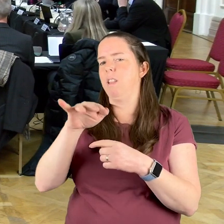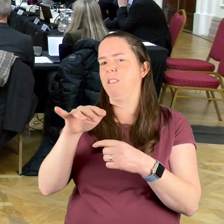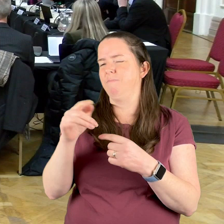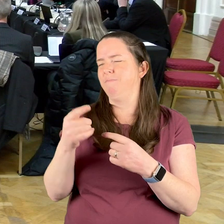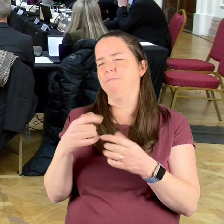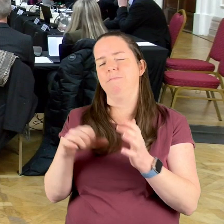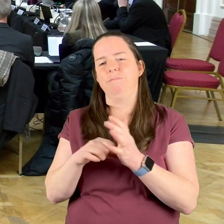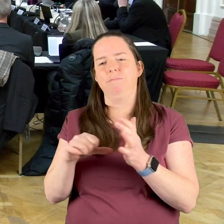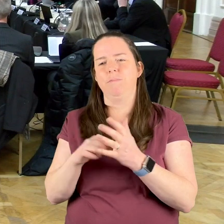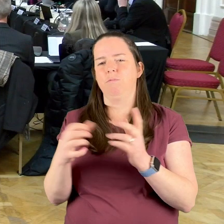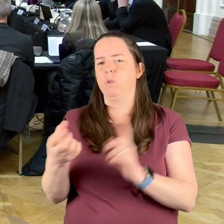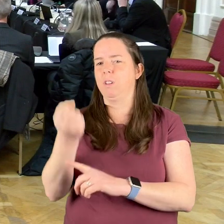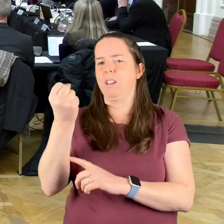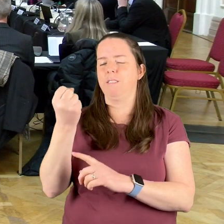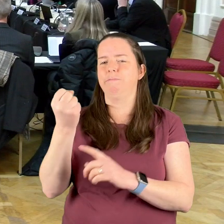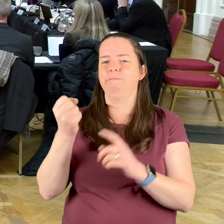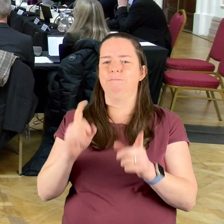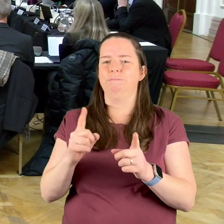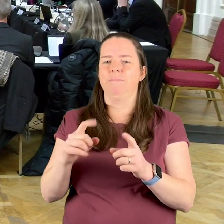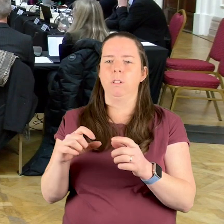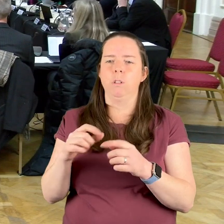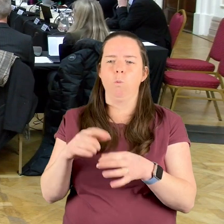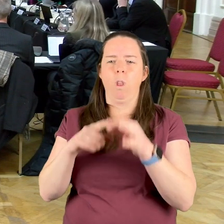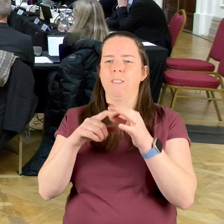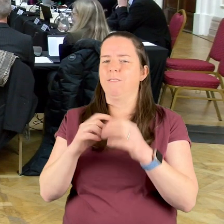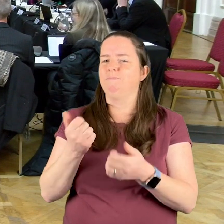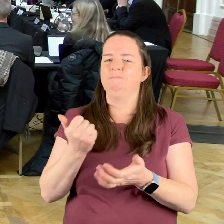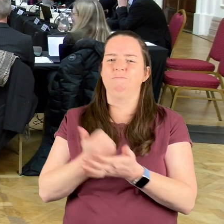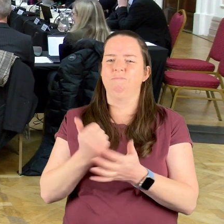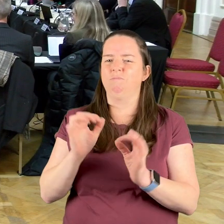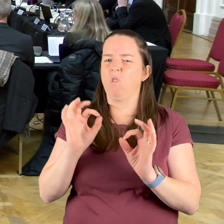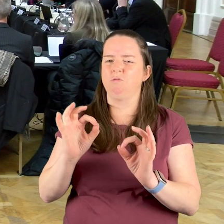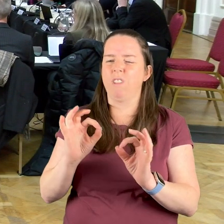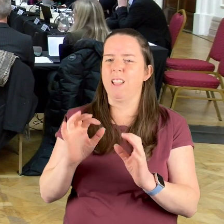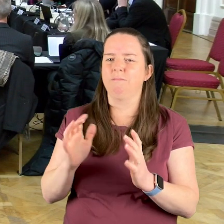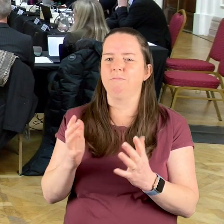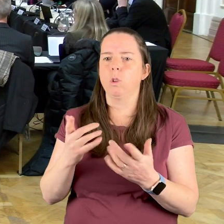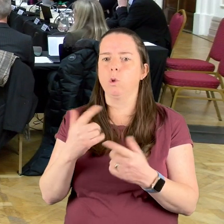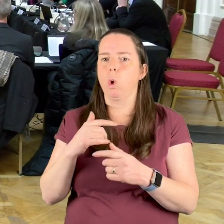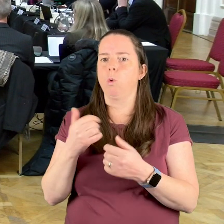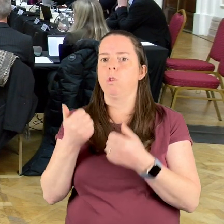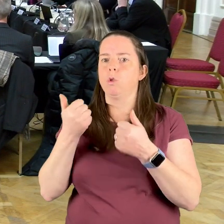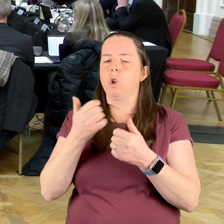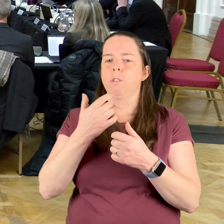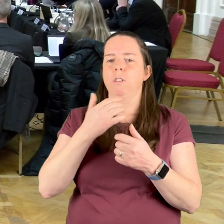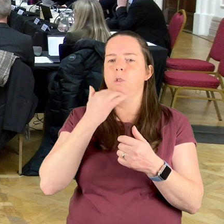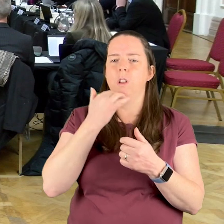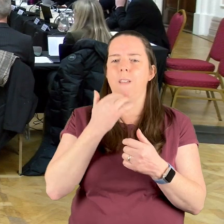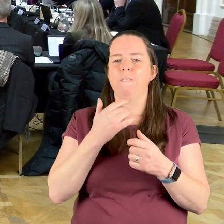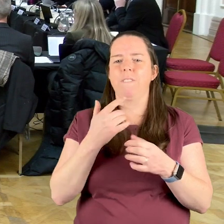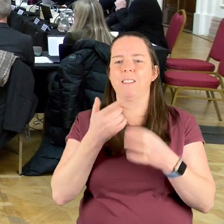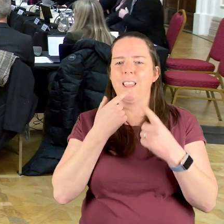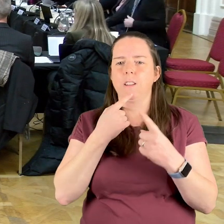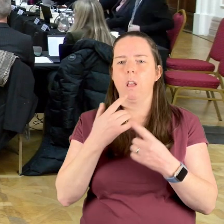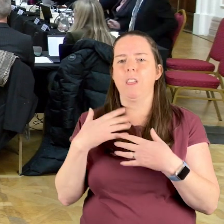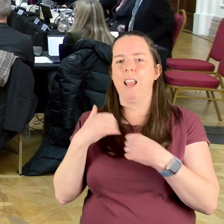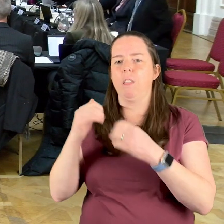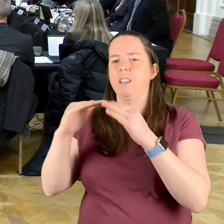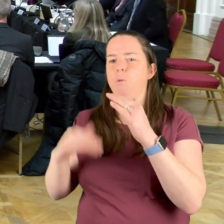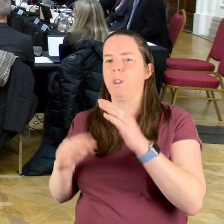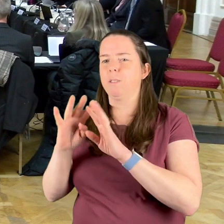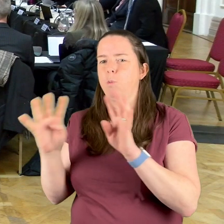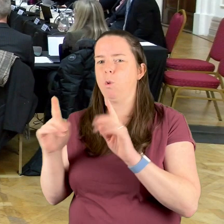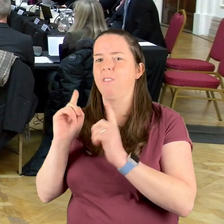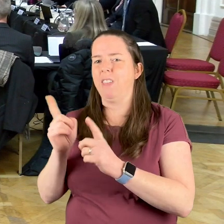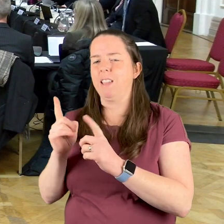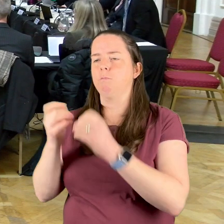I'll tell you now, data around those things are very difficult to get. It's not, the quality of it is not that great, so you don't get good enough data. And